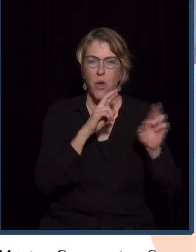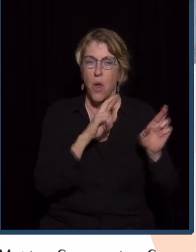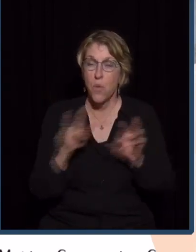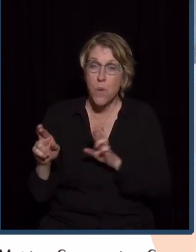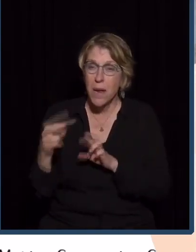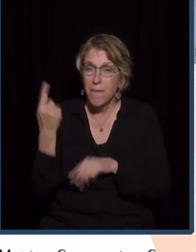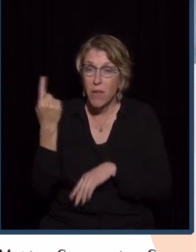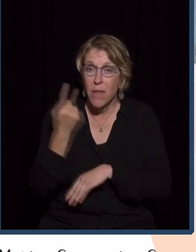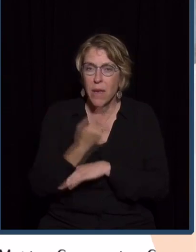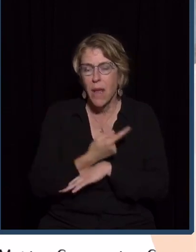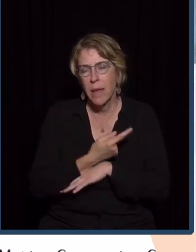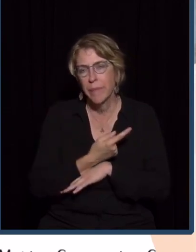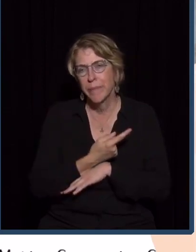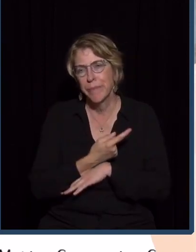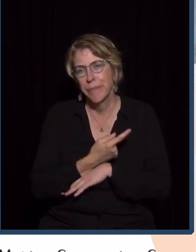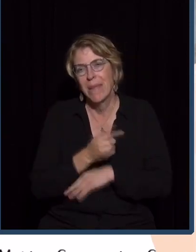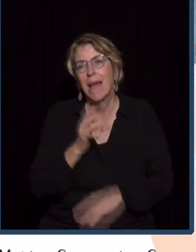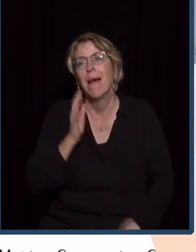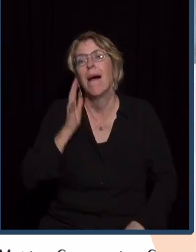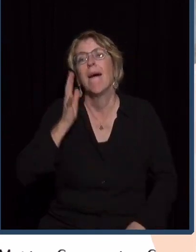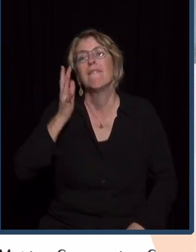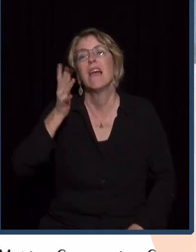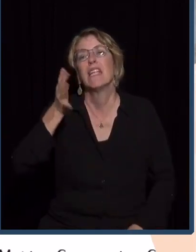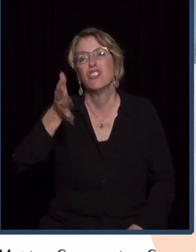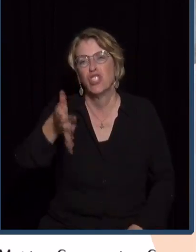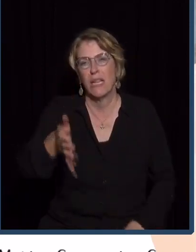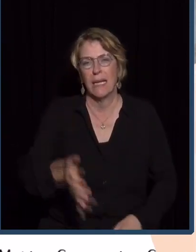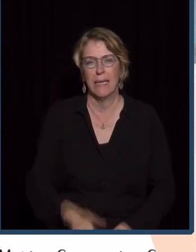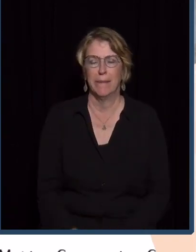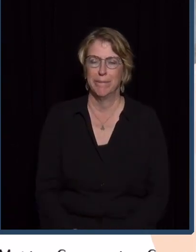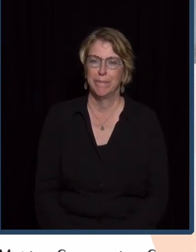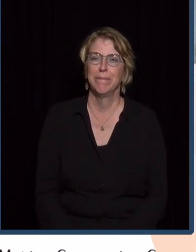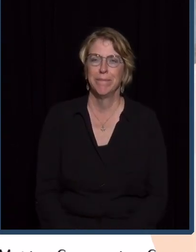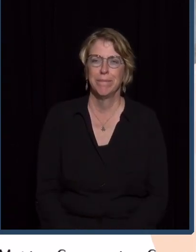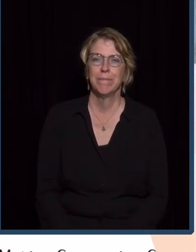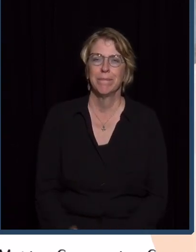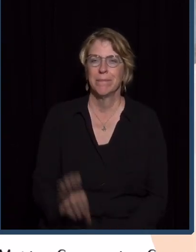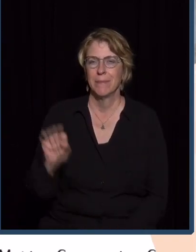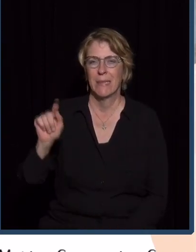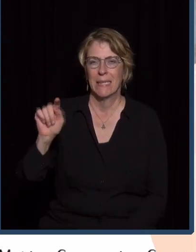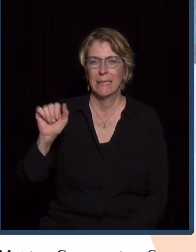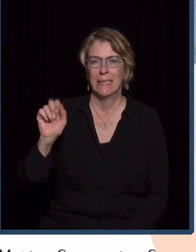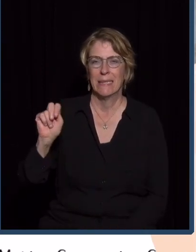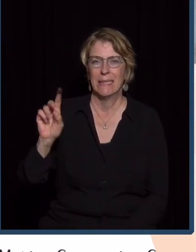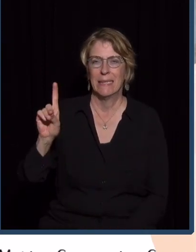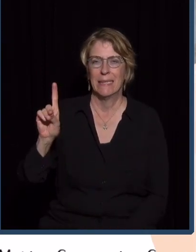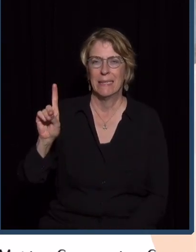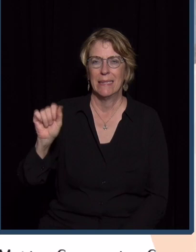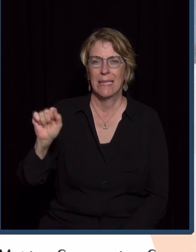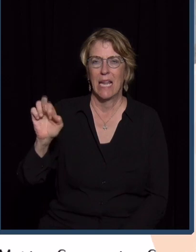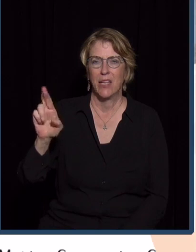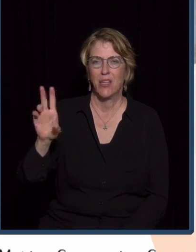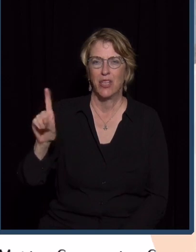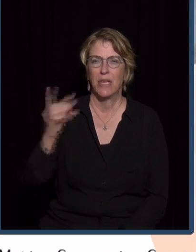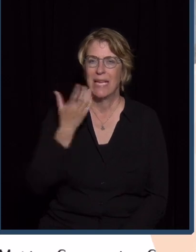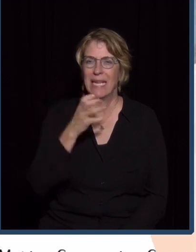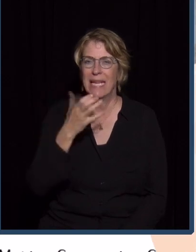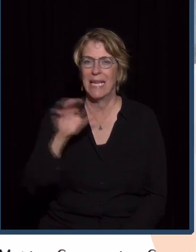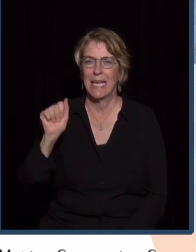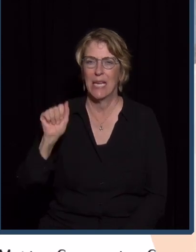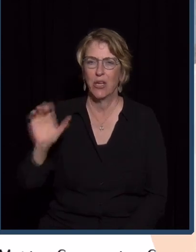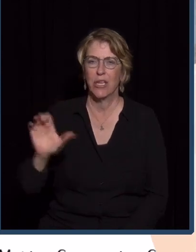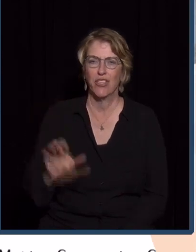day. Eventually. Standard heating and air conditioning. Comfort you deserve.